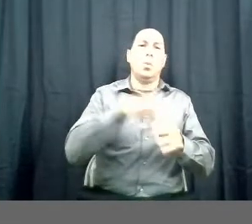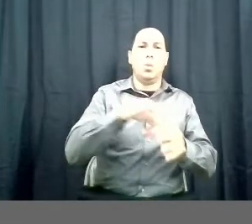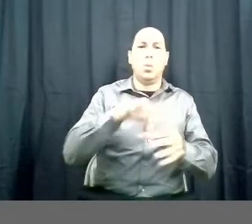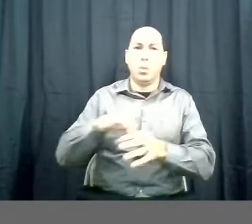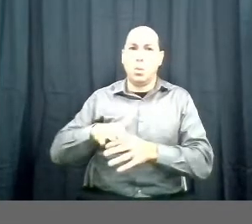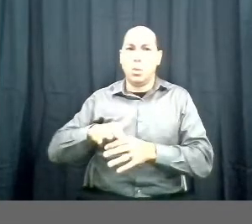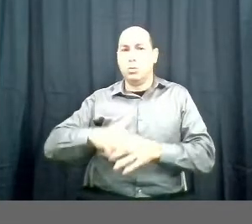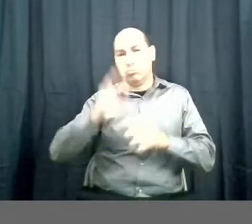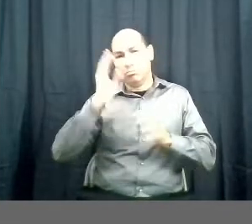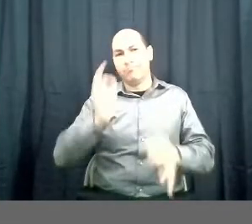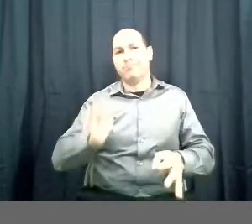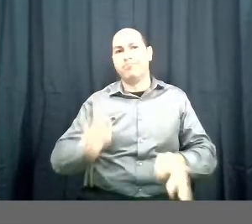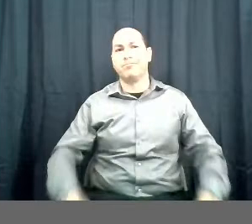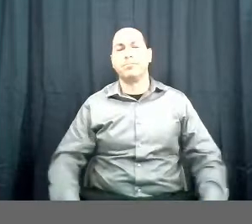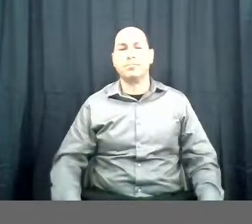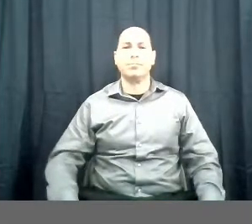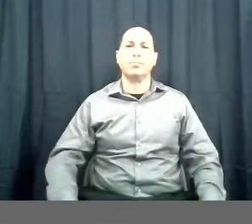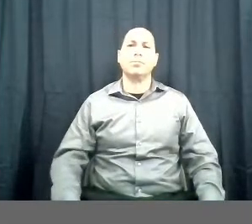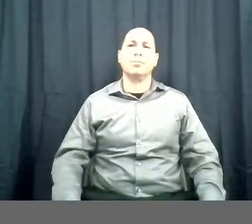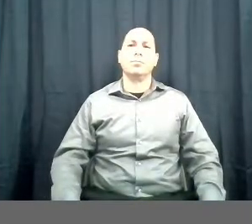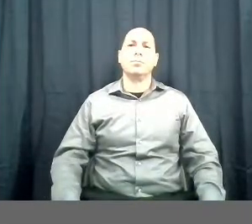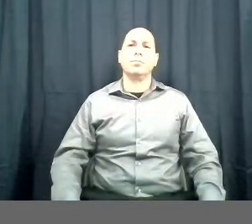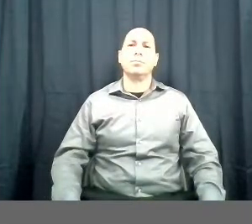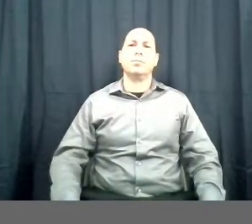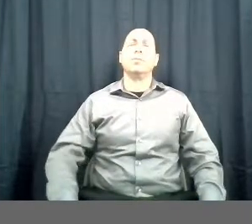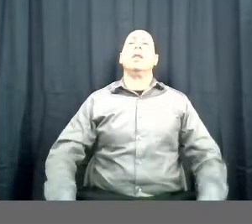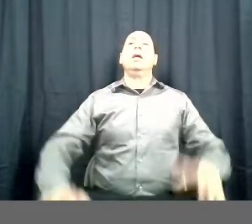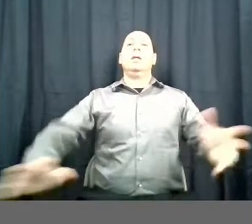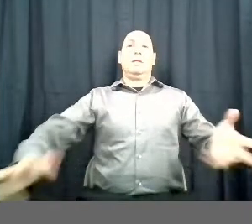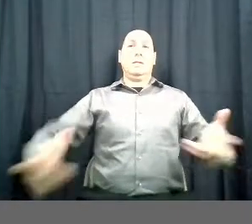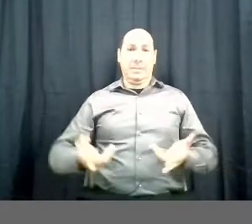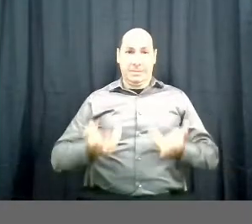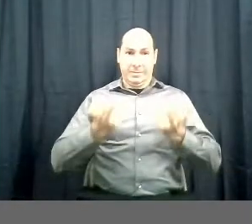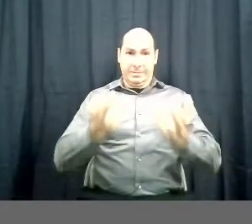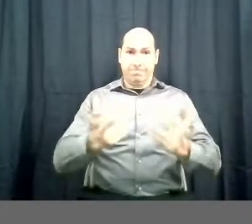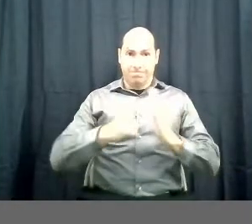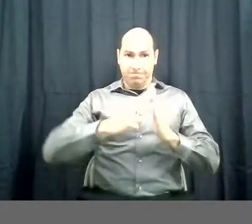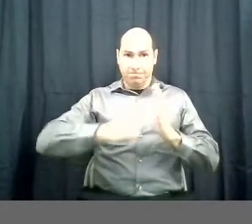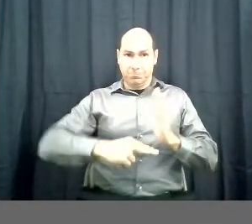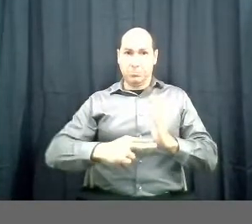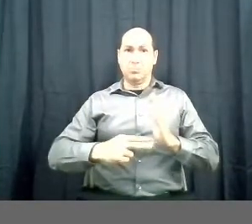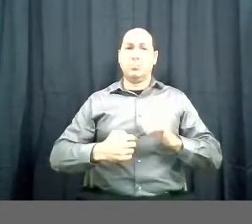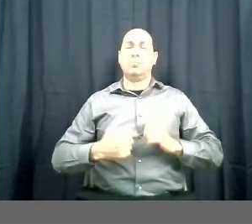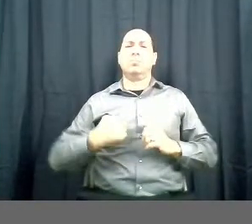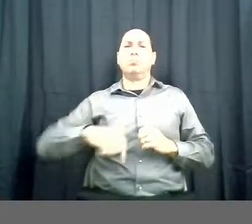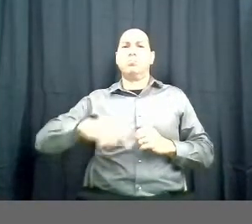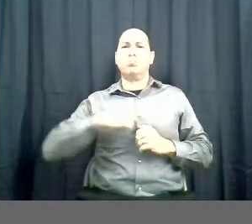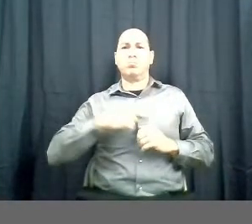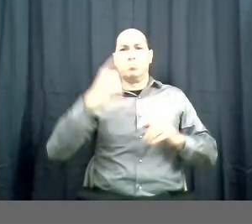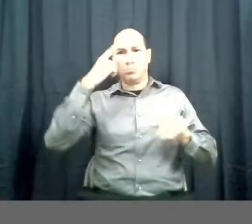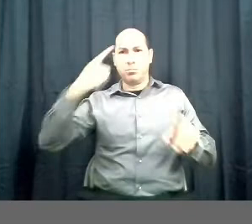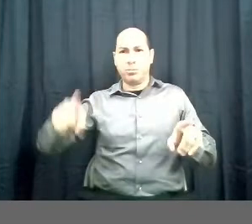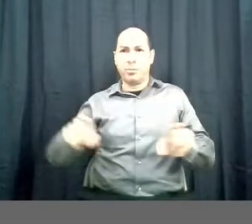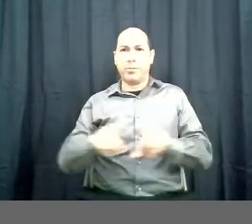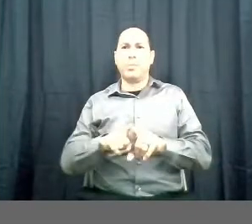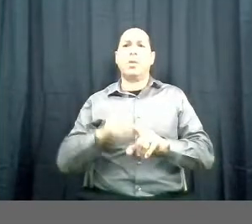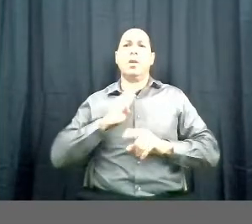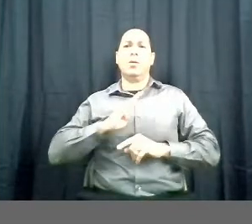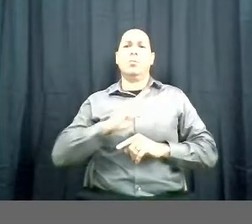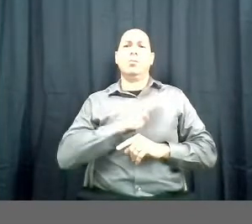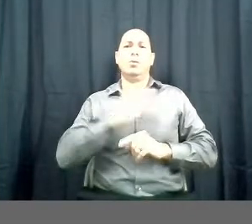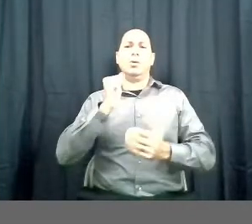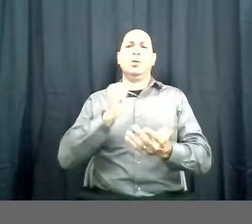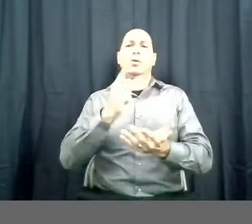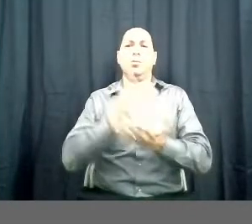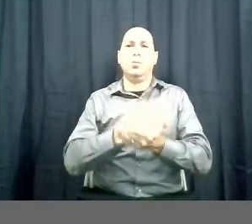second. So here is the resolution. Resolved, the board authorizes the immediate